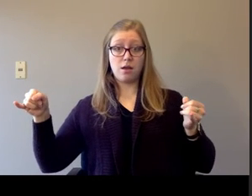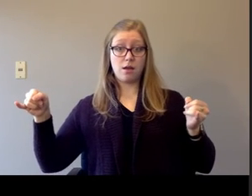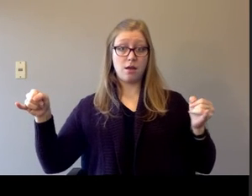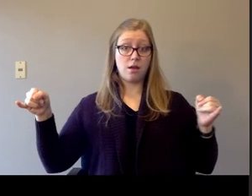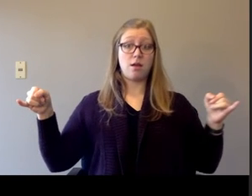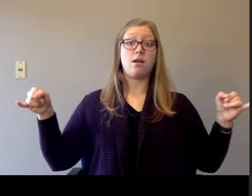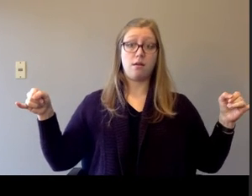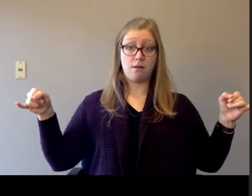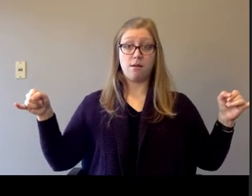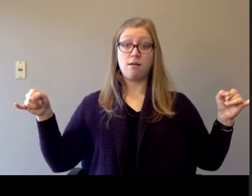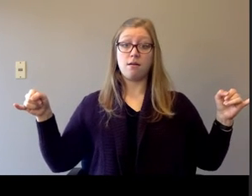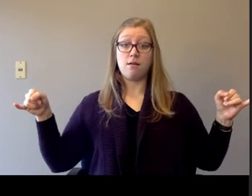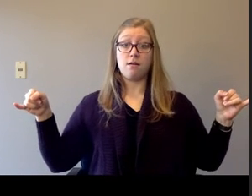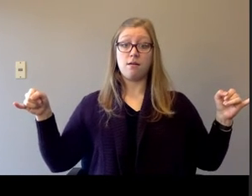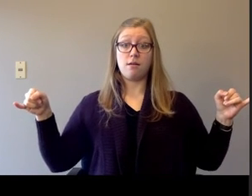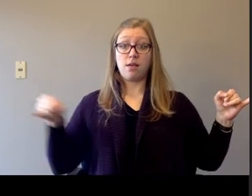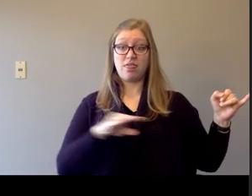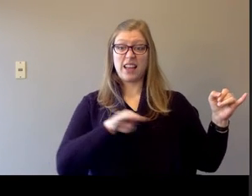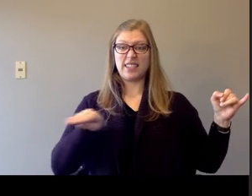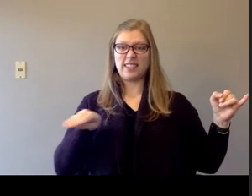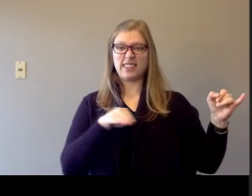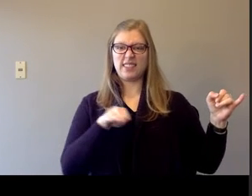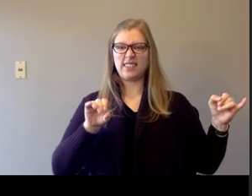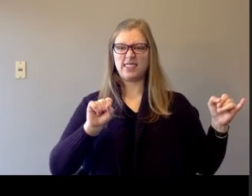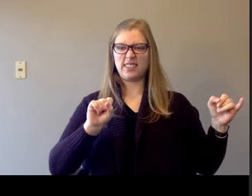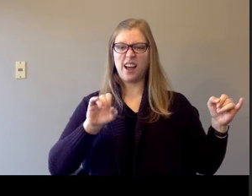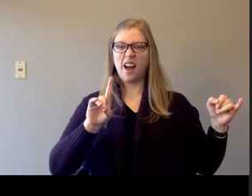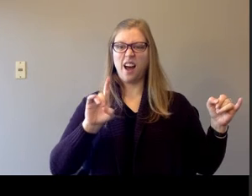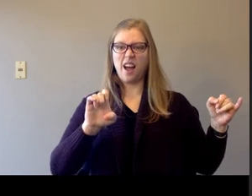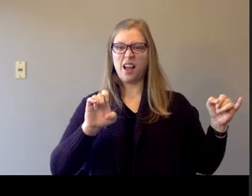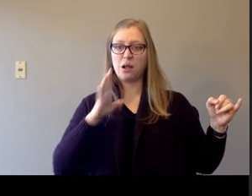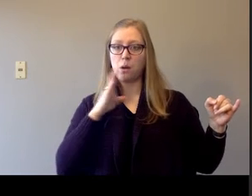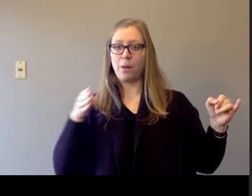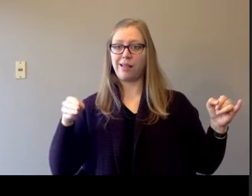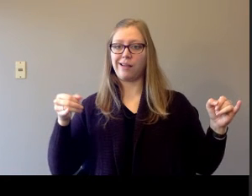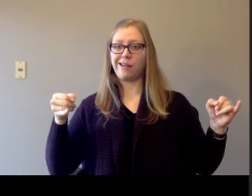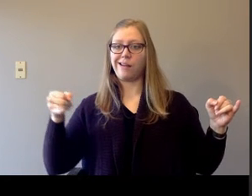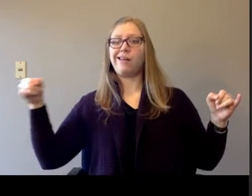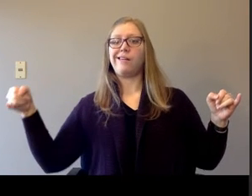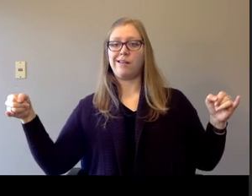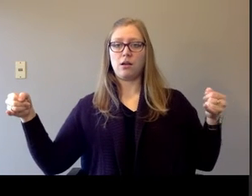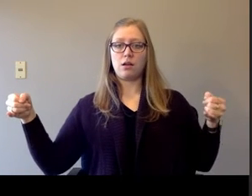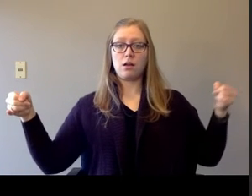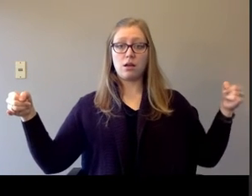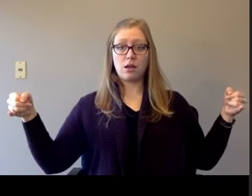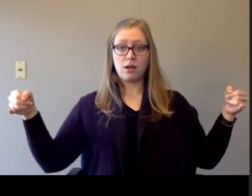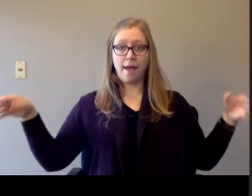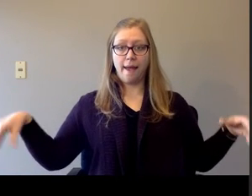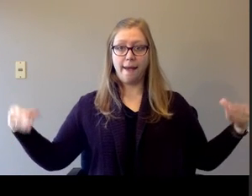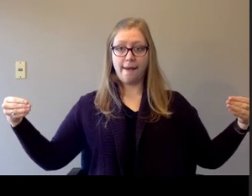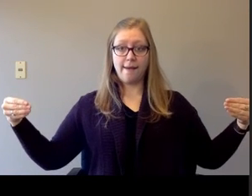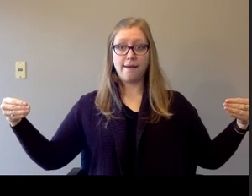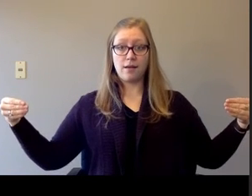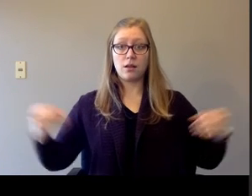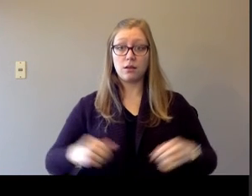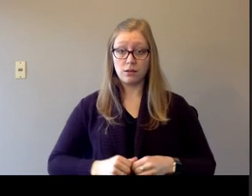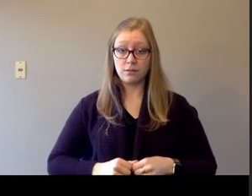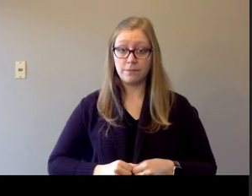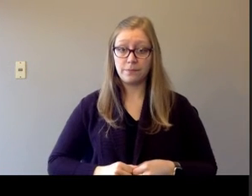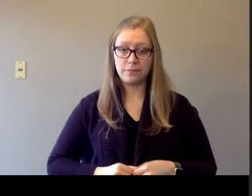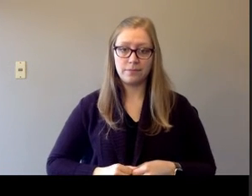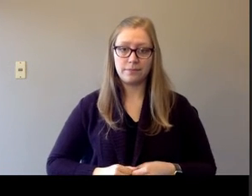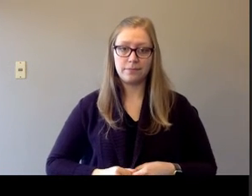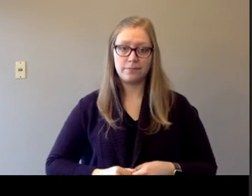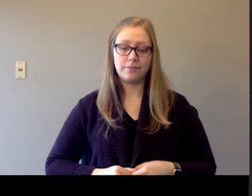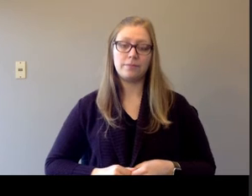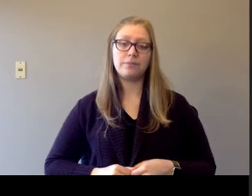the side of the triangle. So I'm going to take the drawing tool and see if we can just extend that side of the